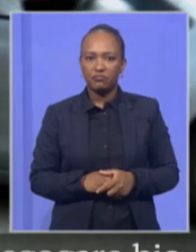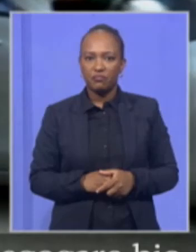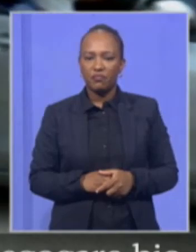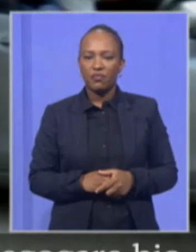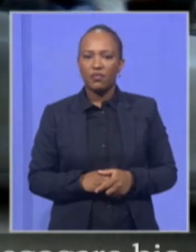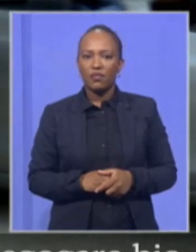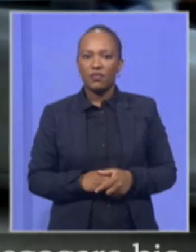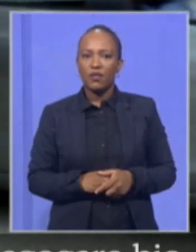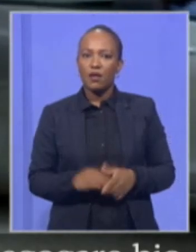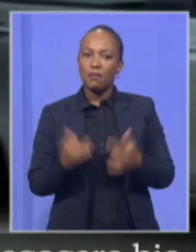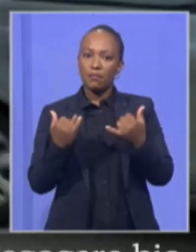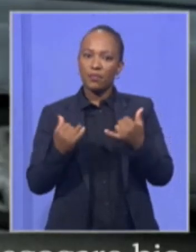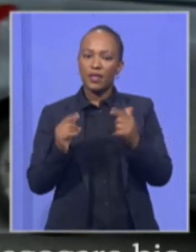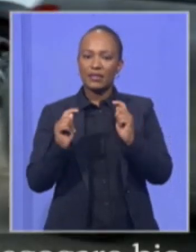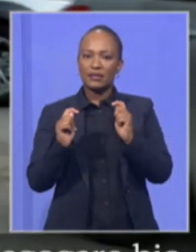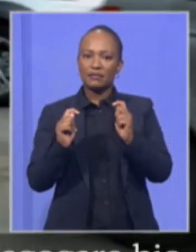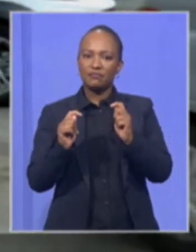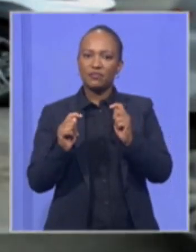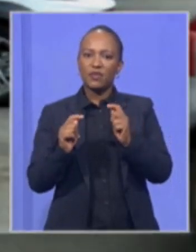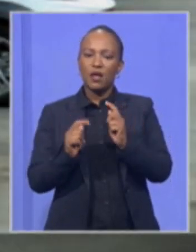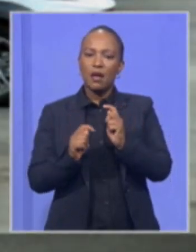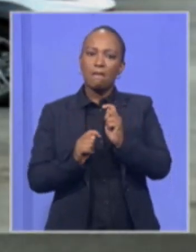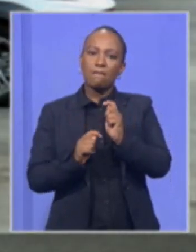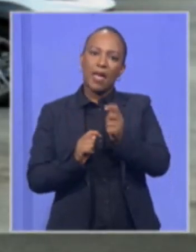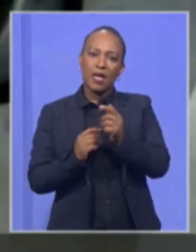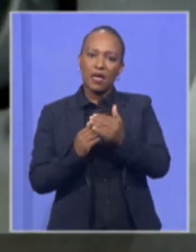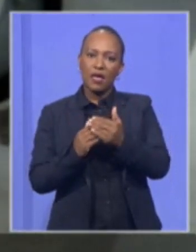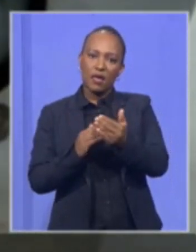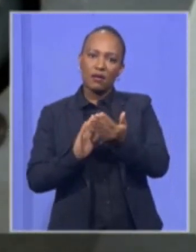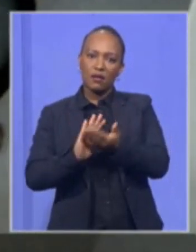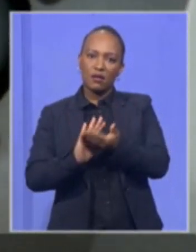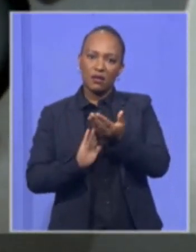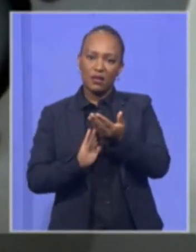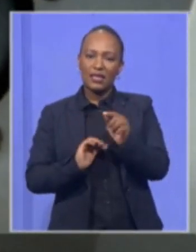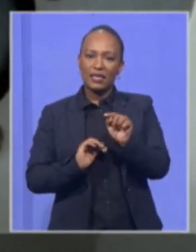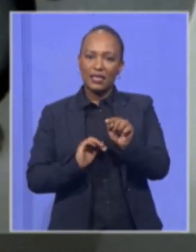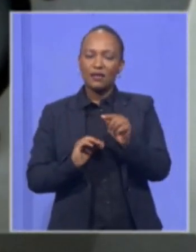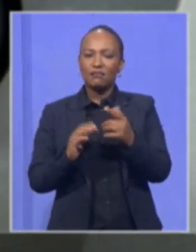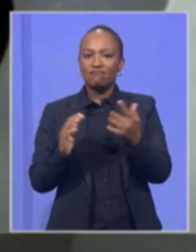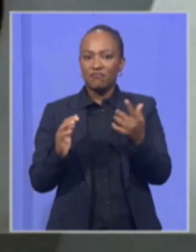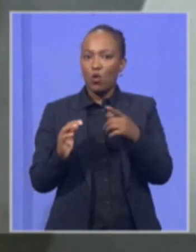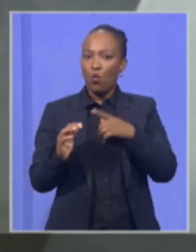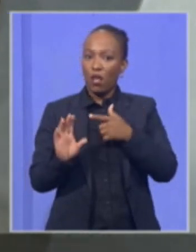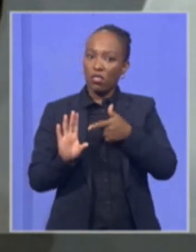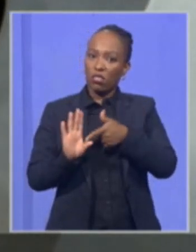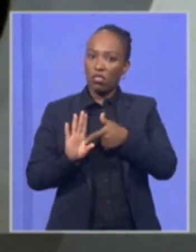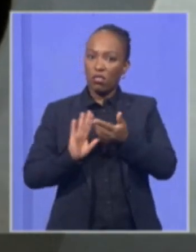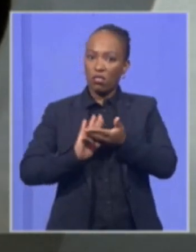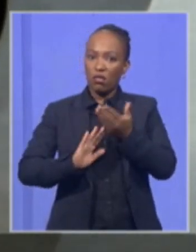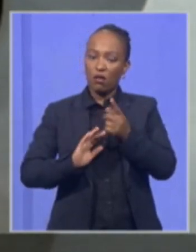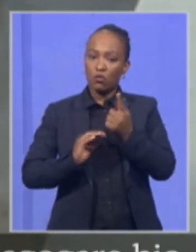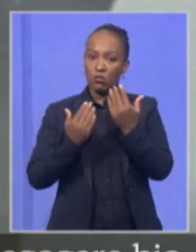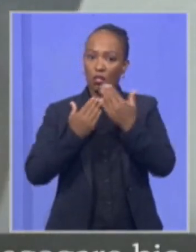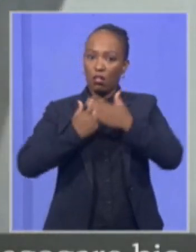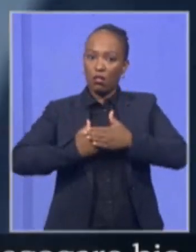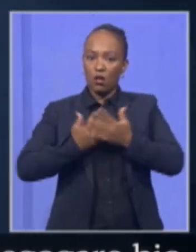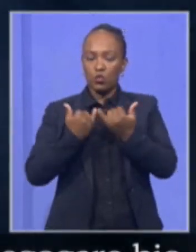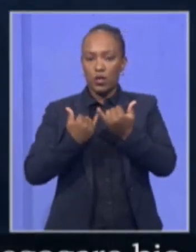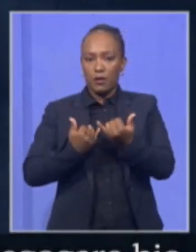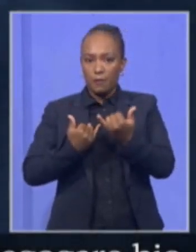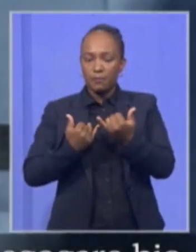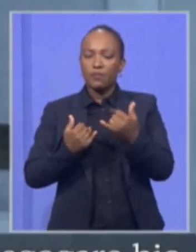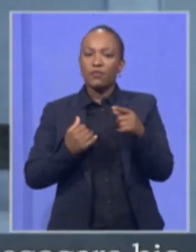Ditefelo tša dinamelwa di ya go oketšwa mo kgweding ye ge theko ye ya makhura e thoma go oketšwa bošegong bja lehono. Kgoro